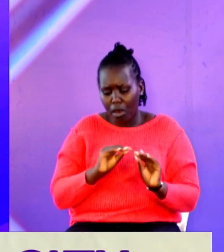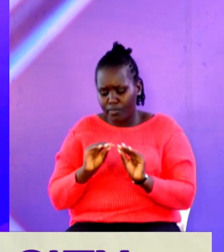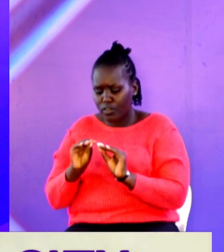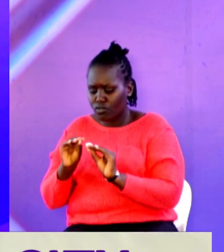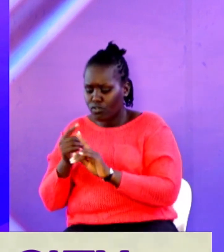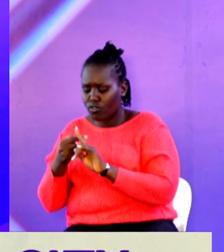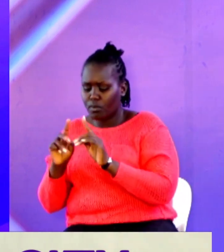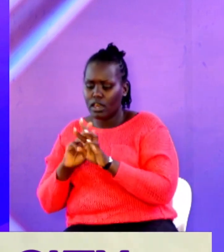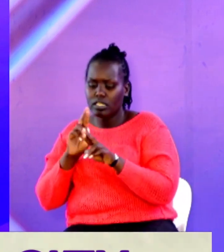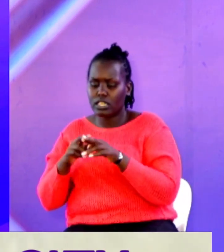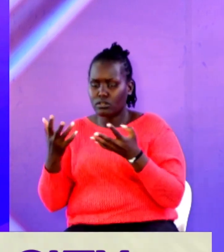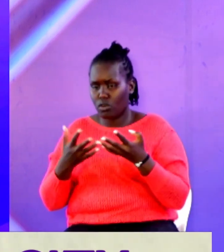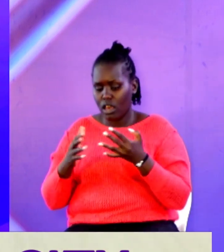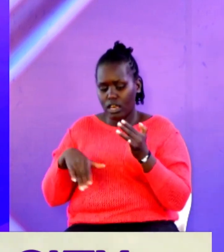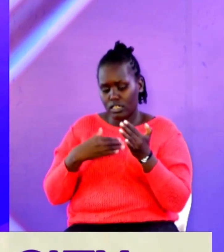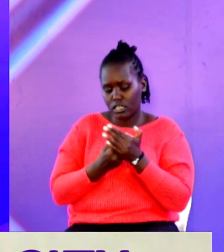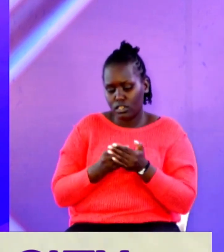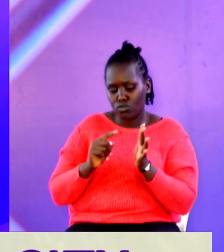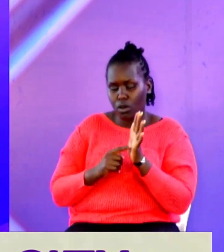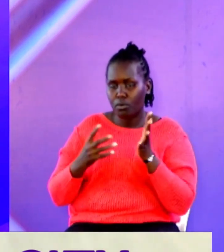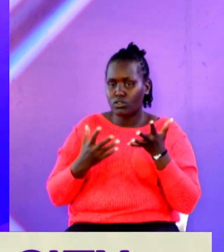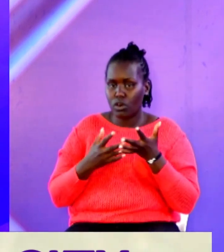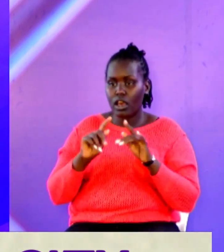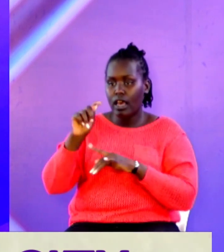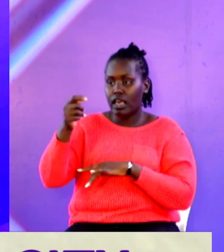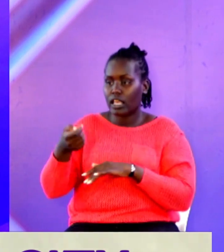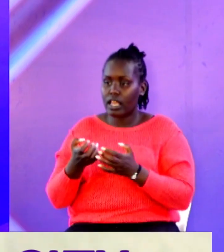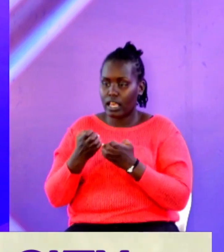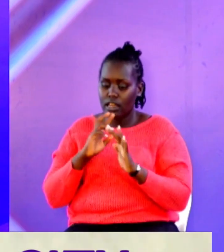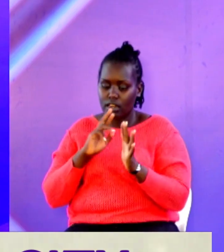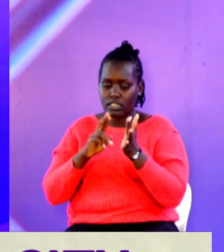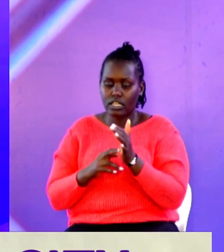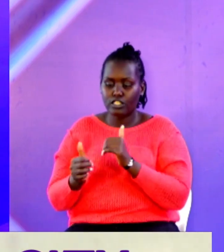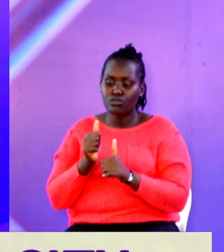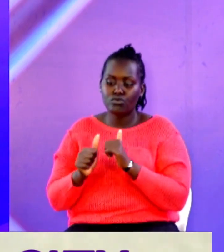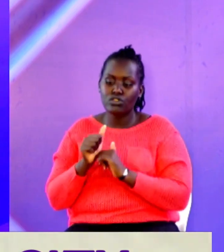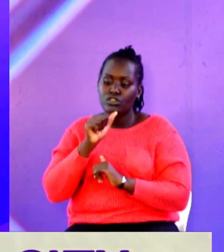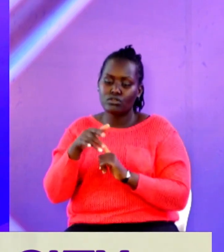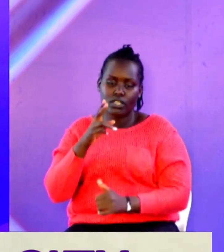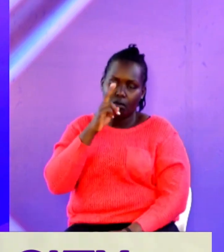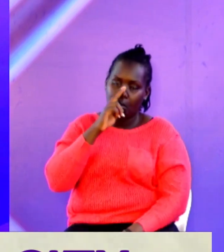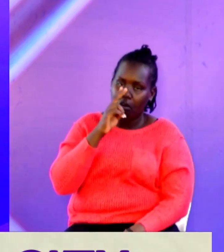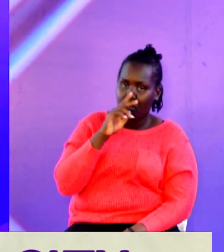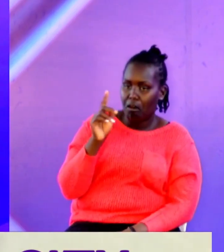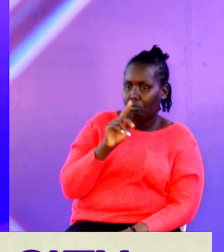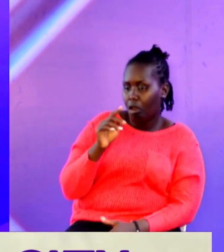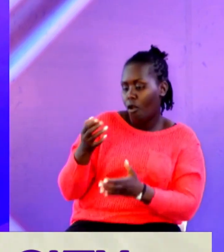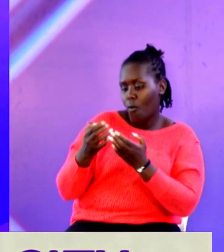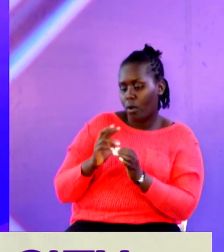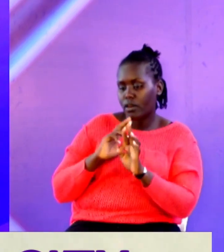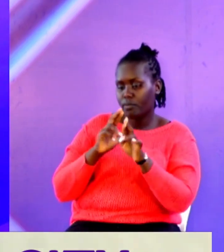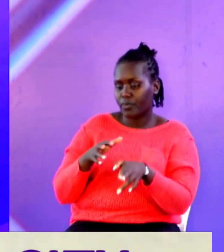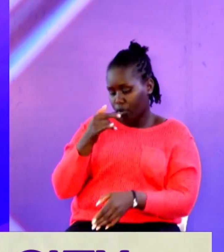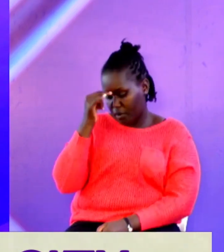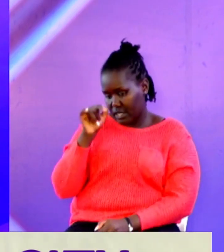this is a point it has reached that Kenya needs results. That's not a joke. We need a result now, because this is a